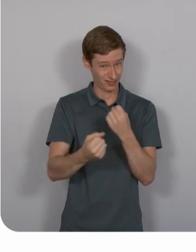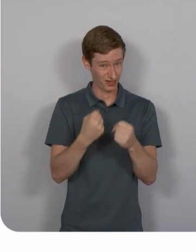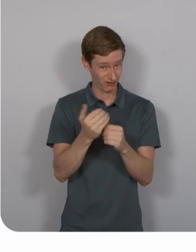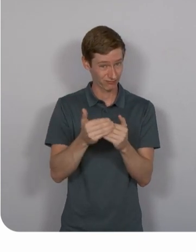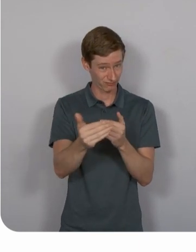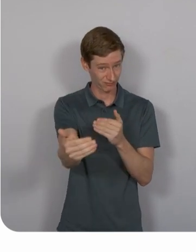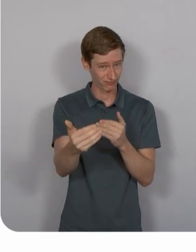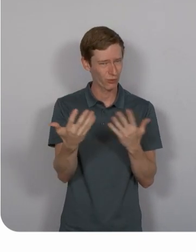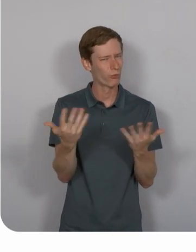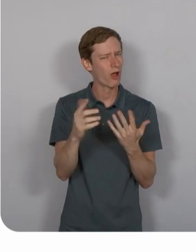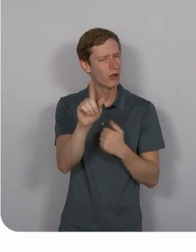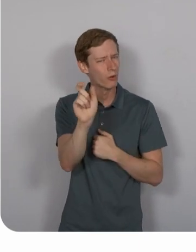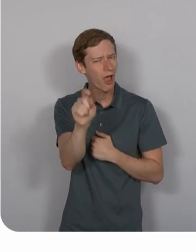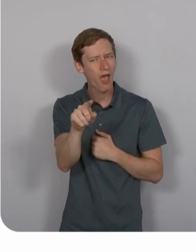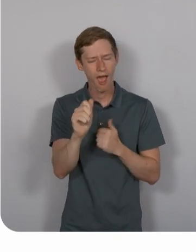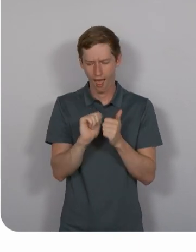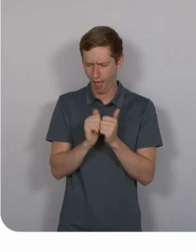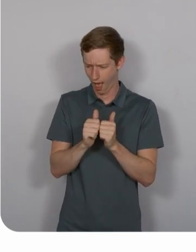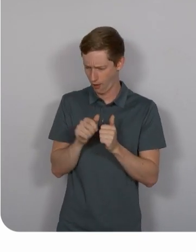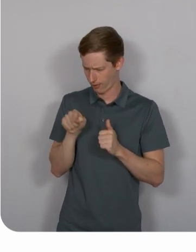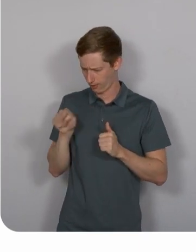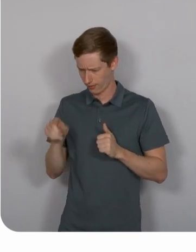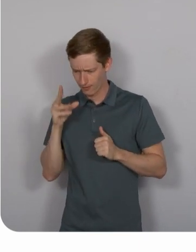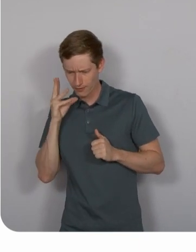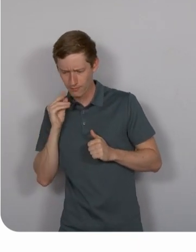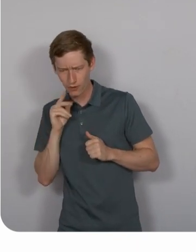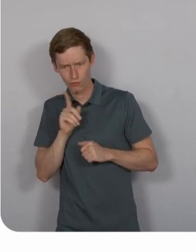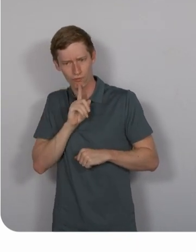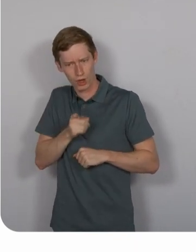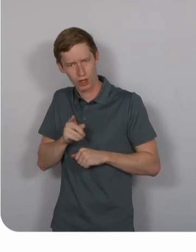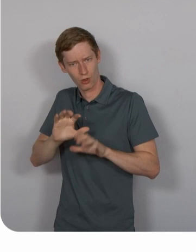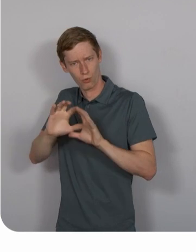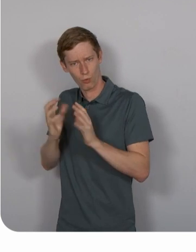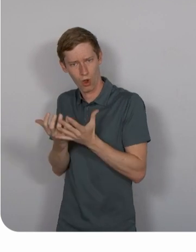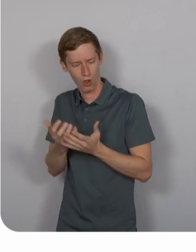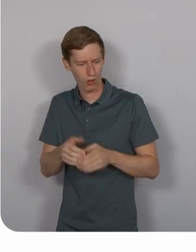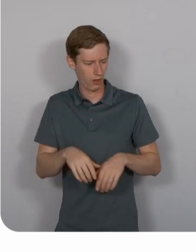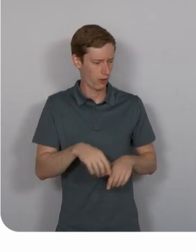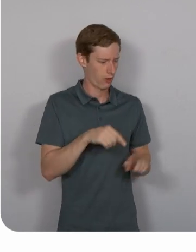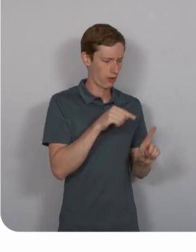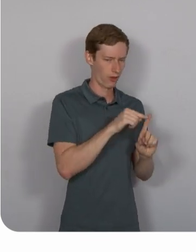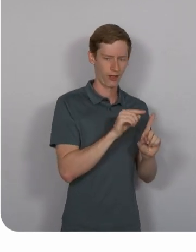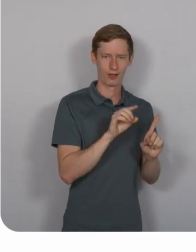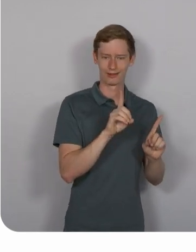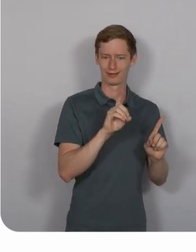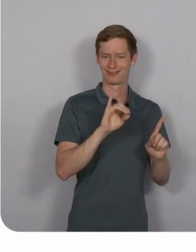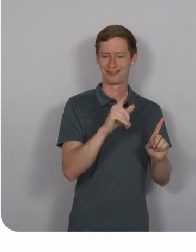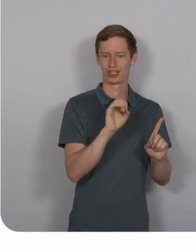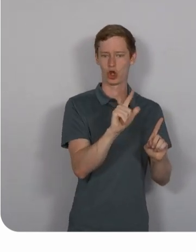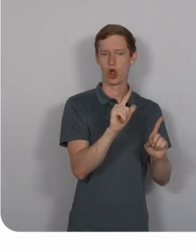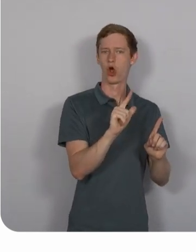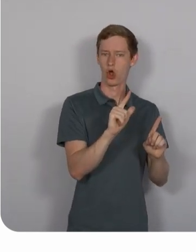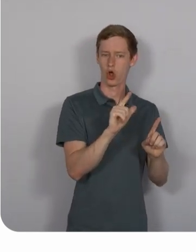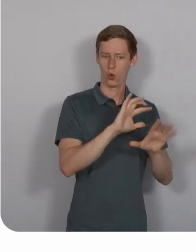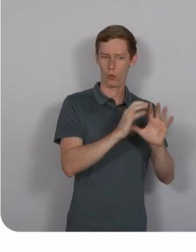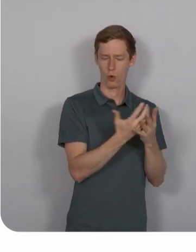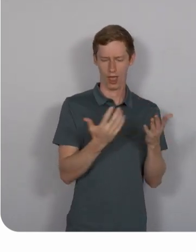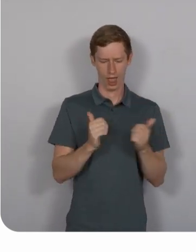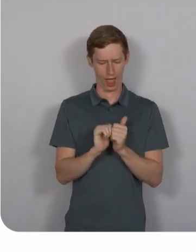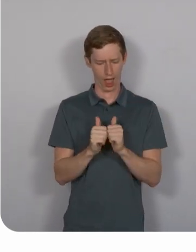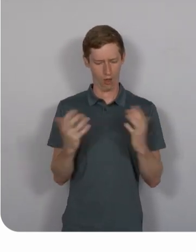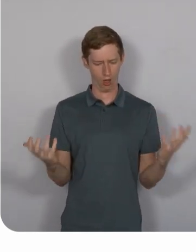how do we unify these experiences of the physical that we have with this vibrant digital world to create something that is